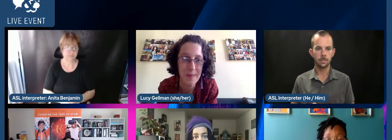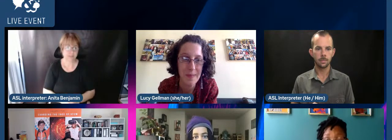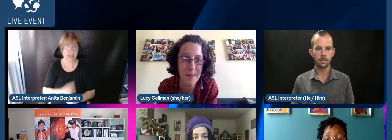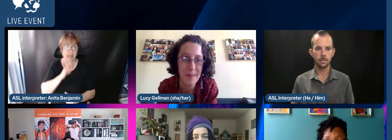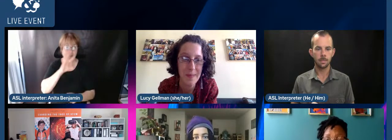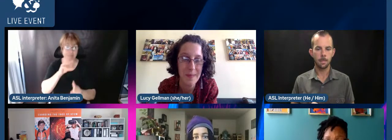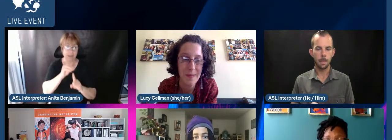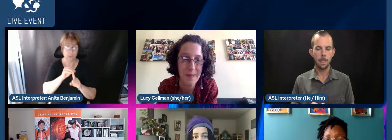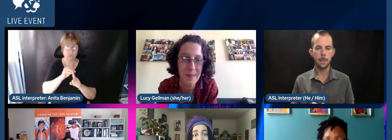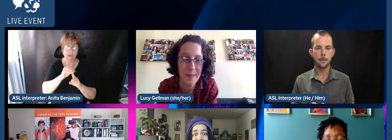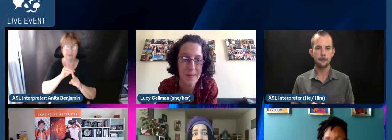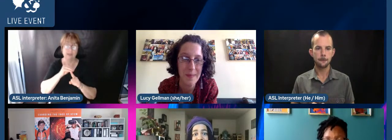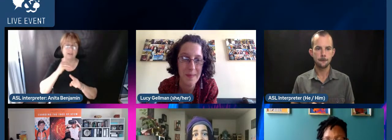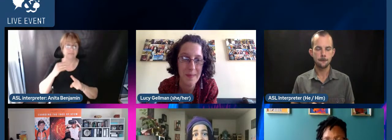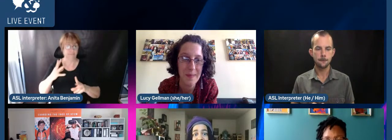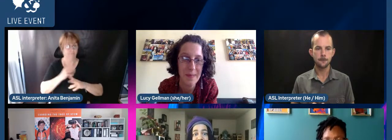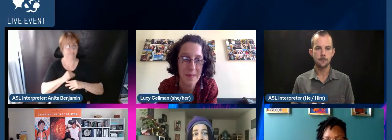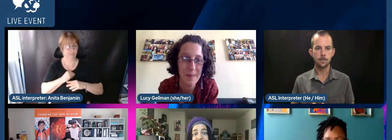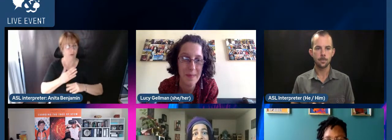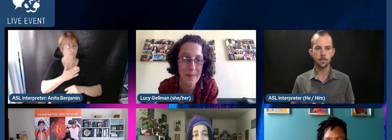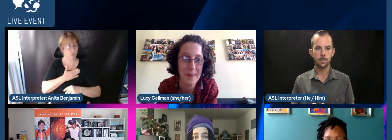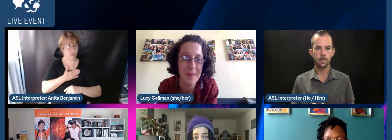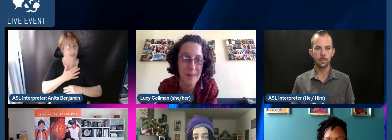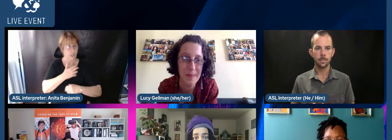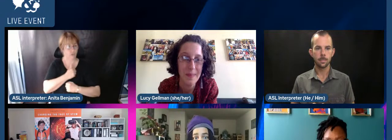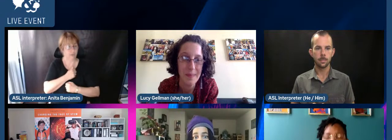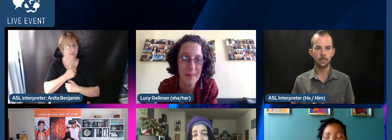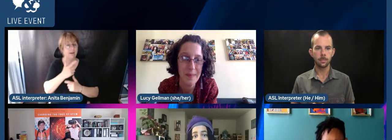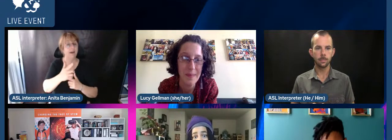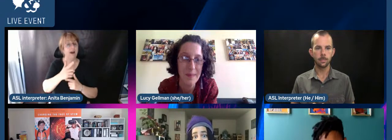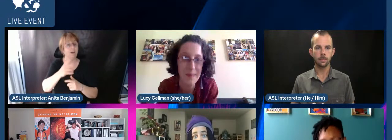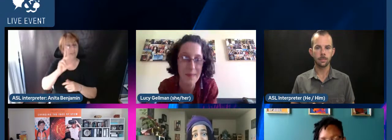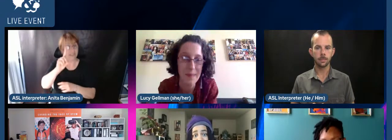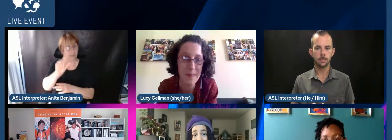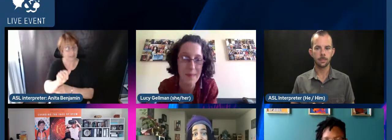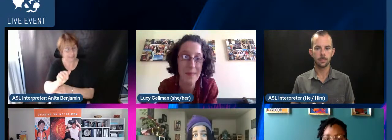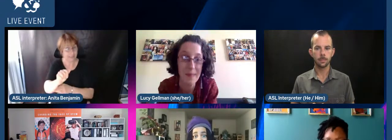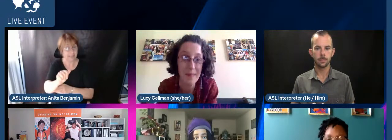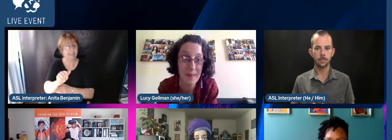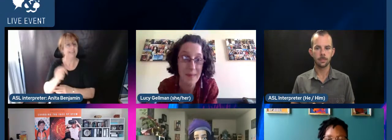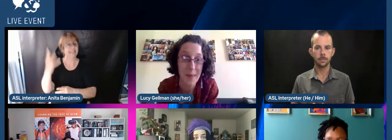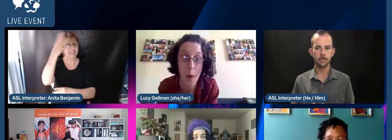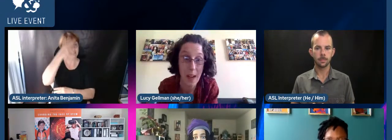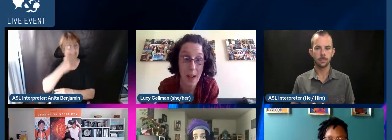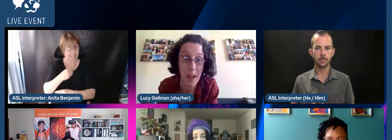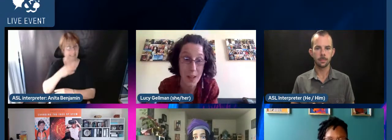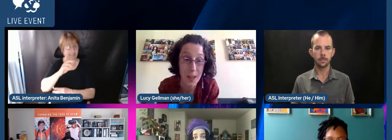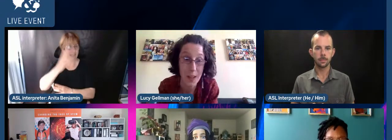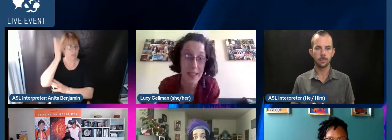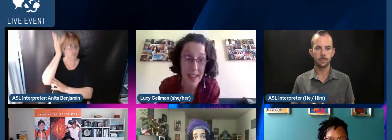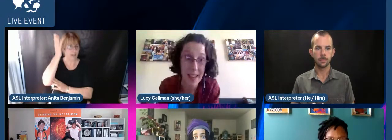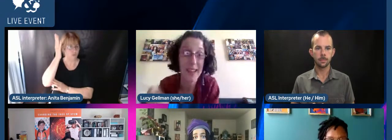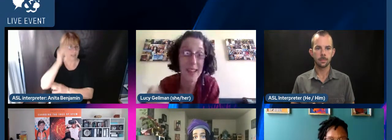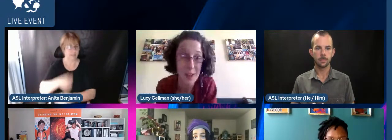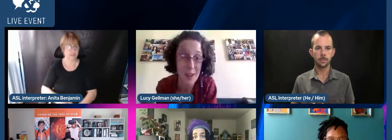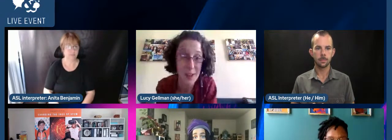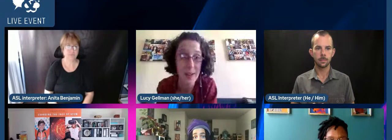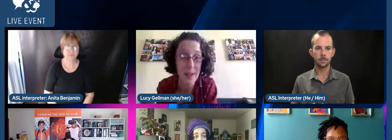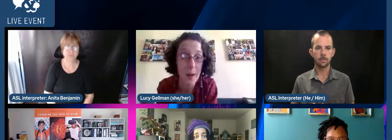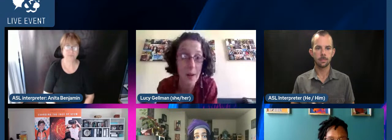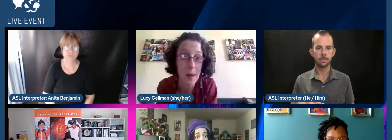cultural appropriation of disability justice aesthetics and rhetorics. Oh my gosh, yes. And